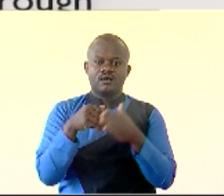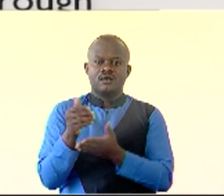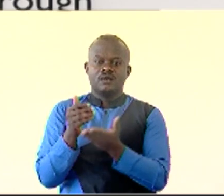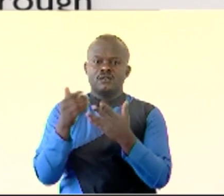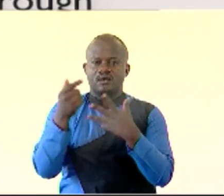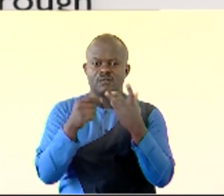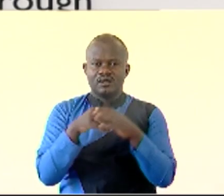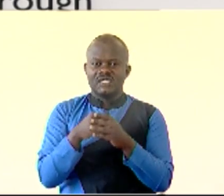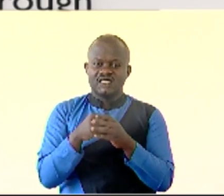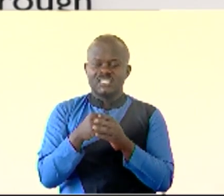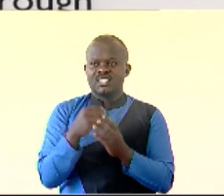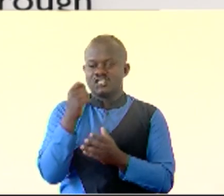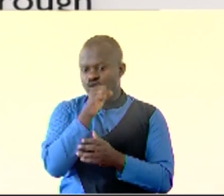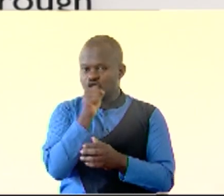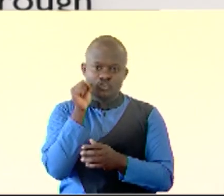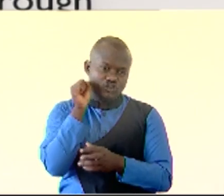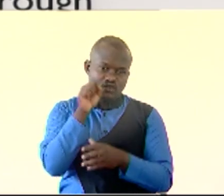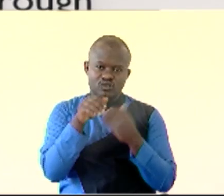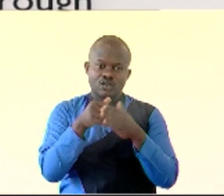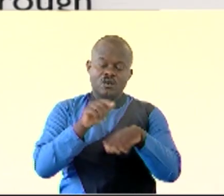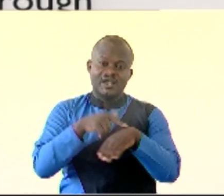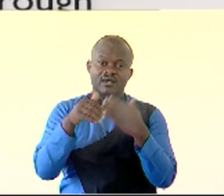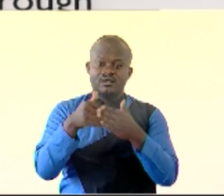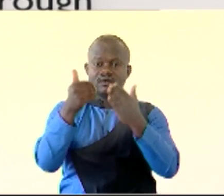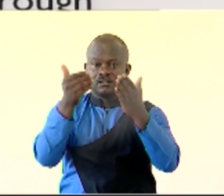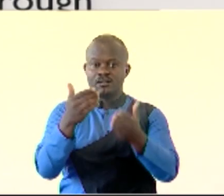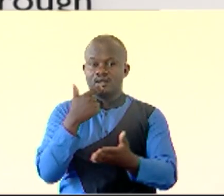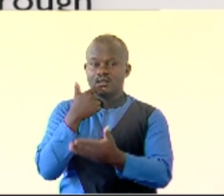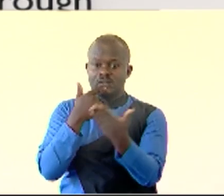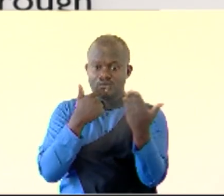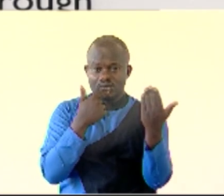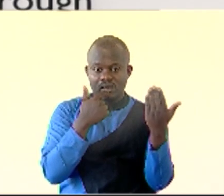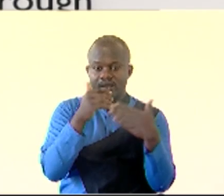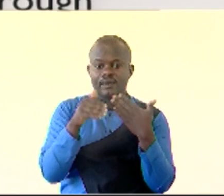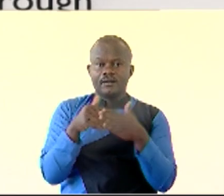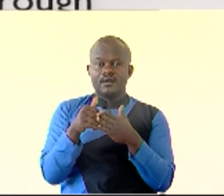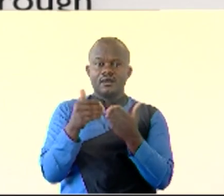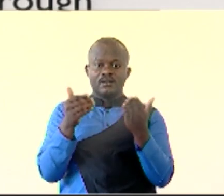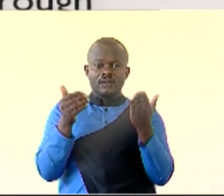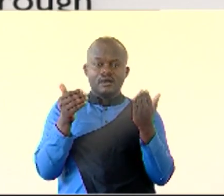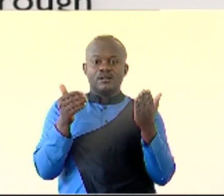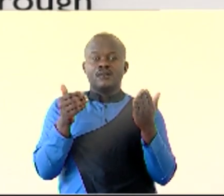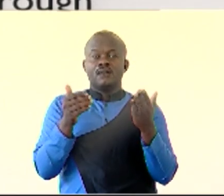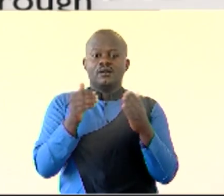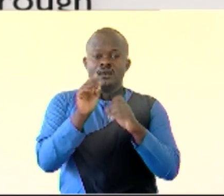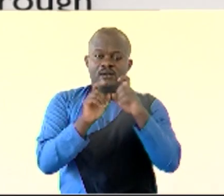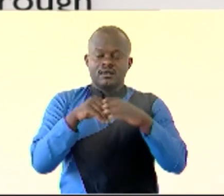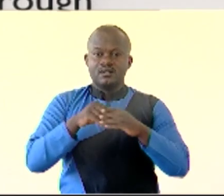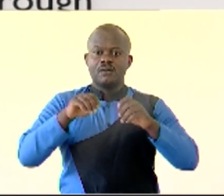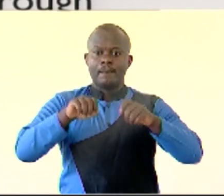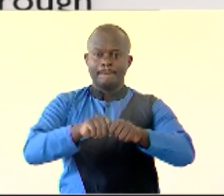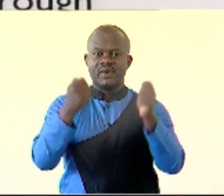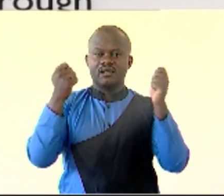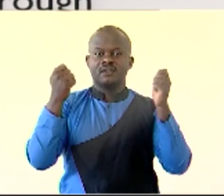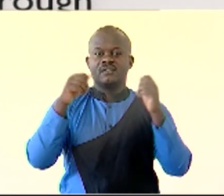exposes a blood to air. When it is exposed to a blood to air, such a cut causes a break in